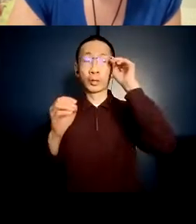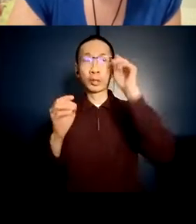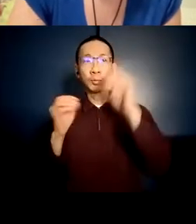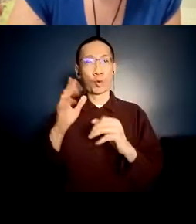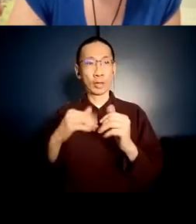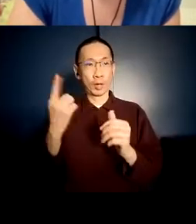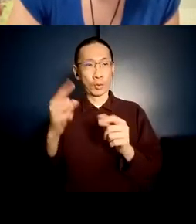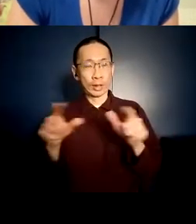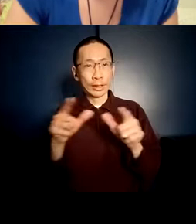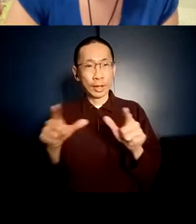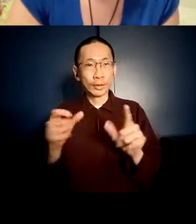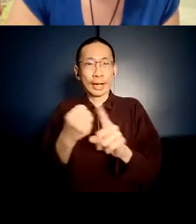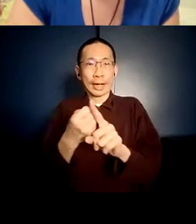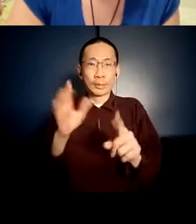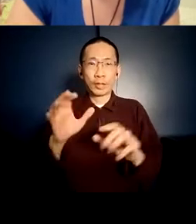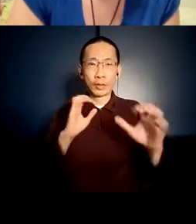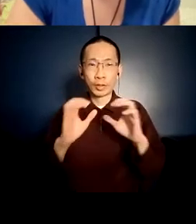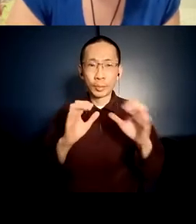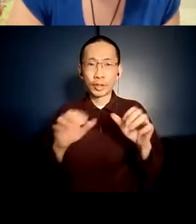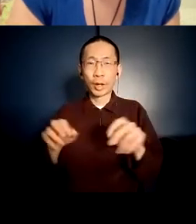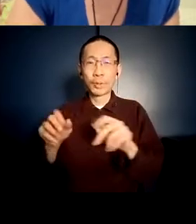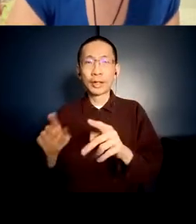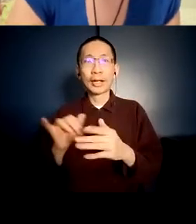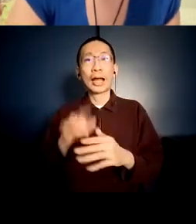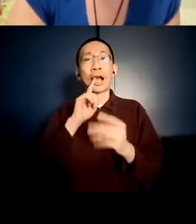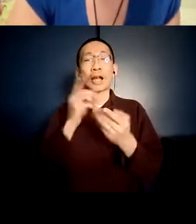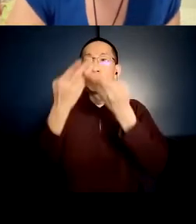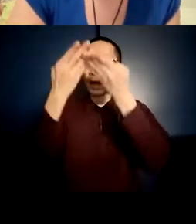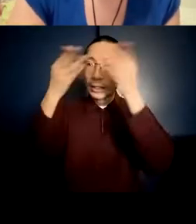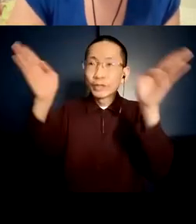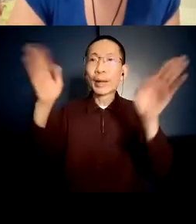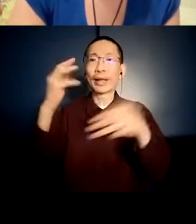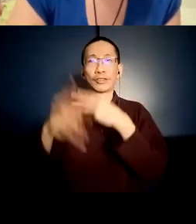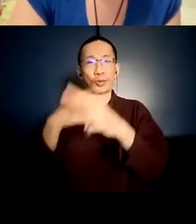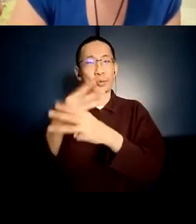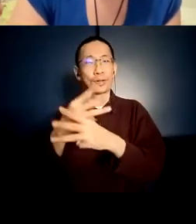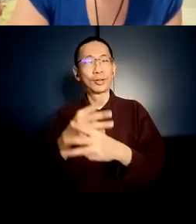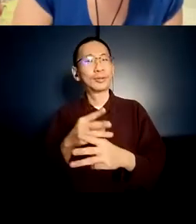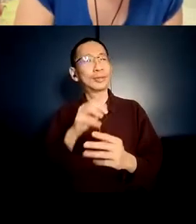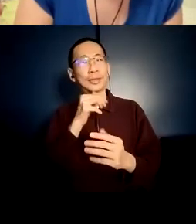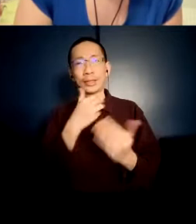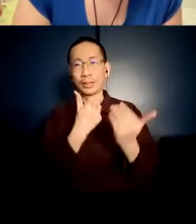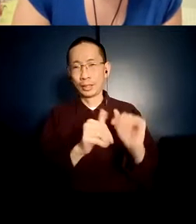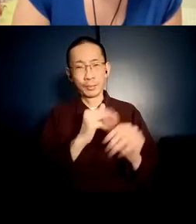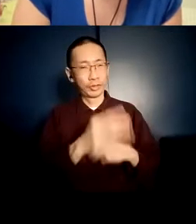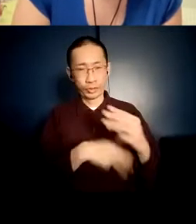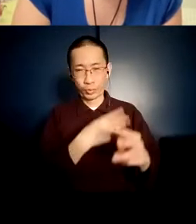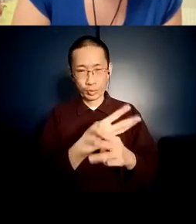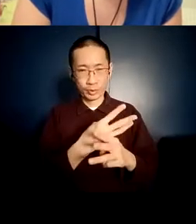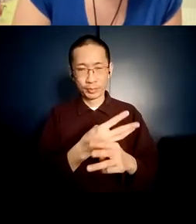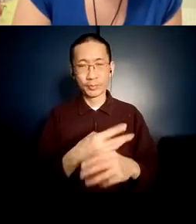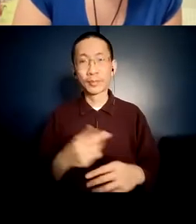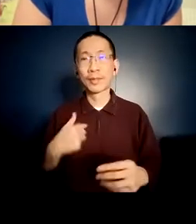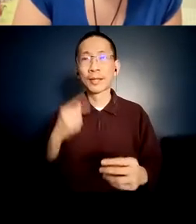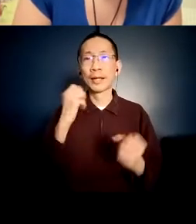language expands your communication opportunities, which actually expands your world rather than limits your world. I think a lot of people